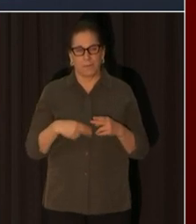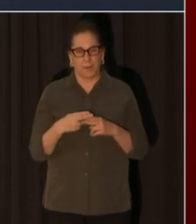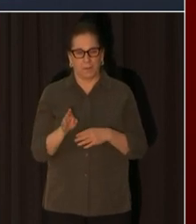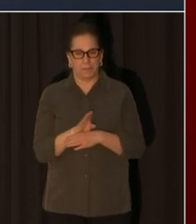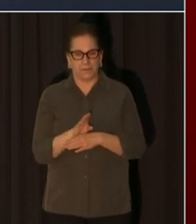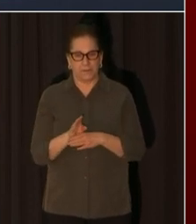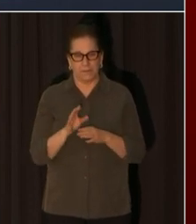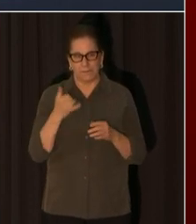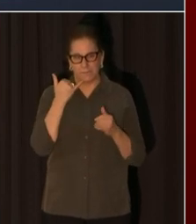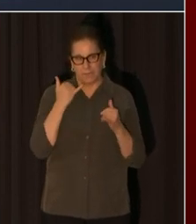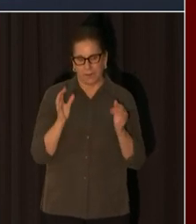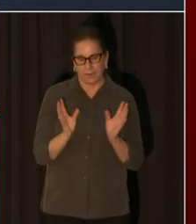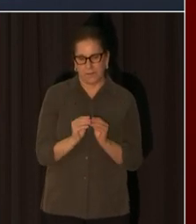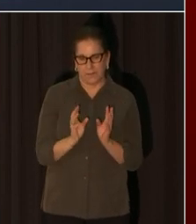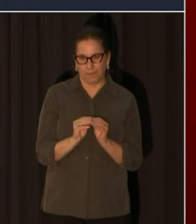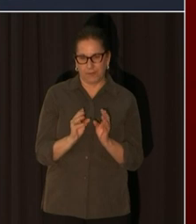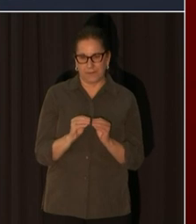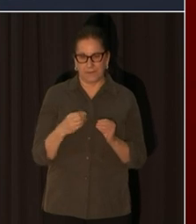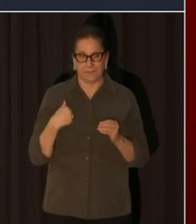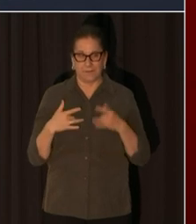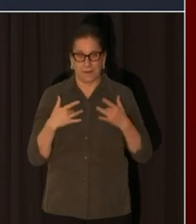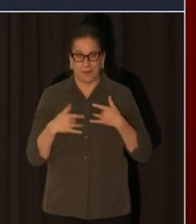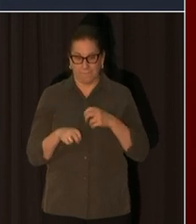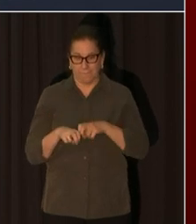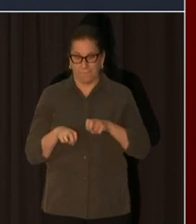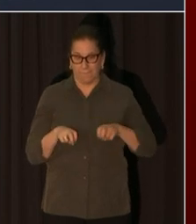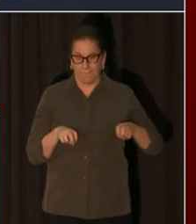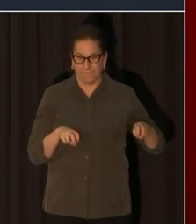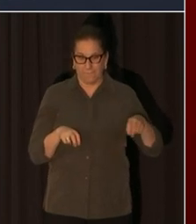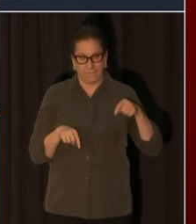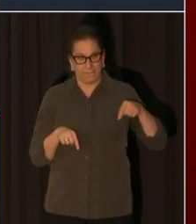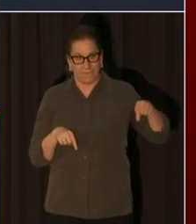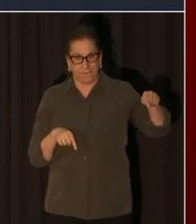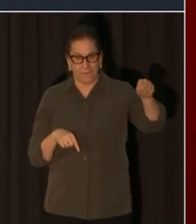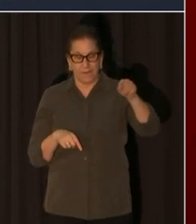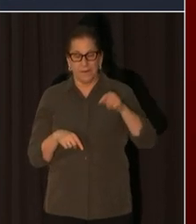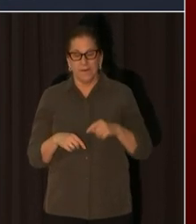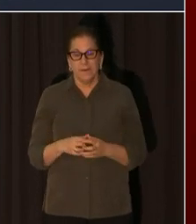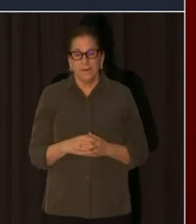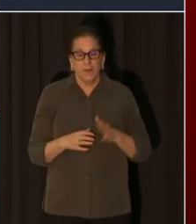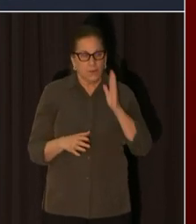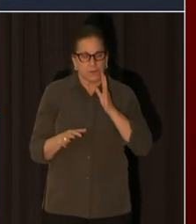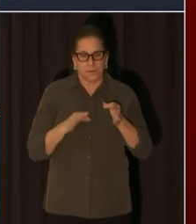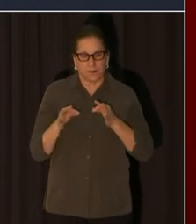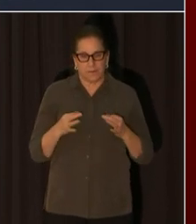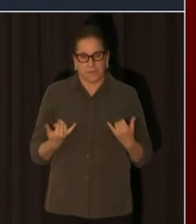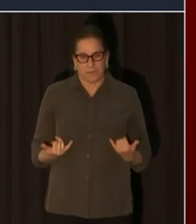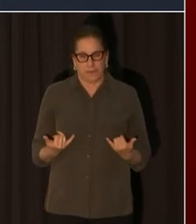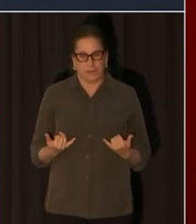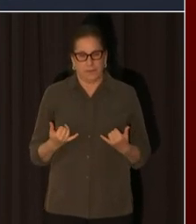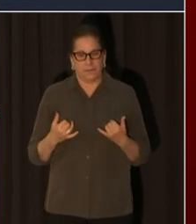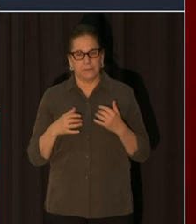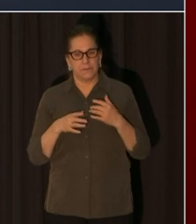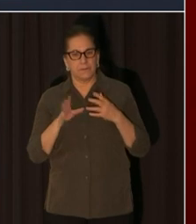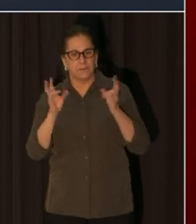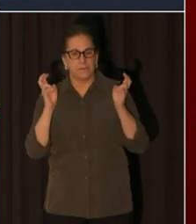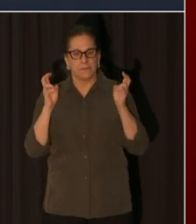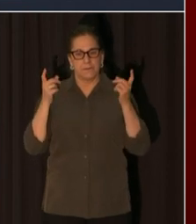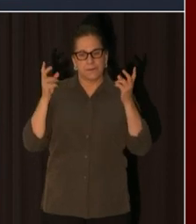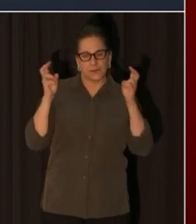with another panel that'll bring us through kind of where we are in business relief and how to get yourself and your